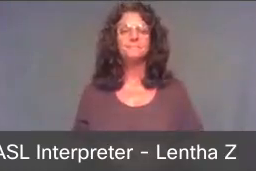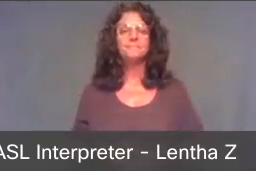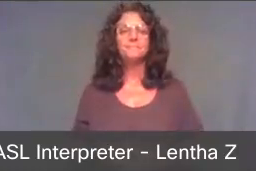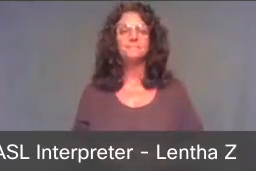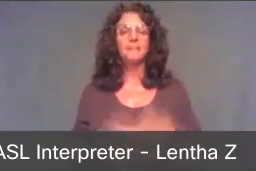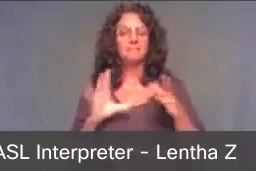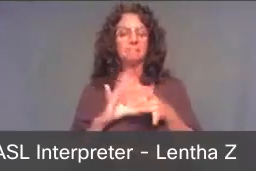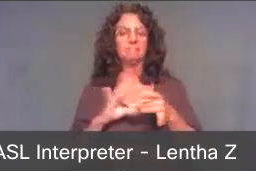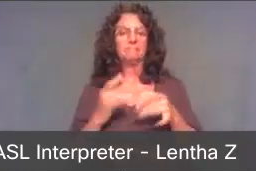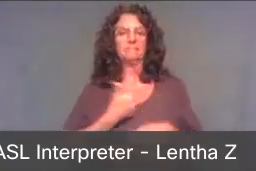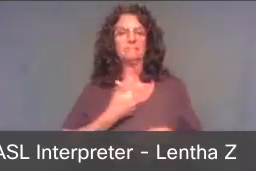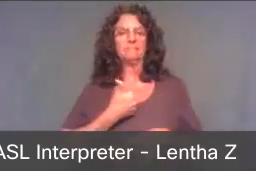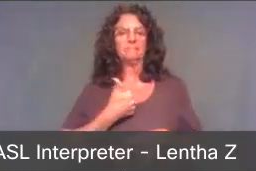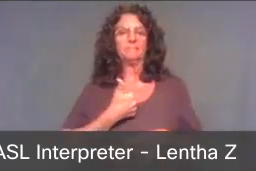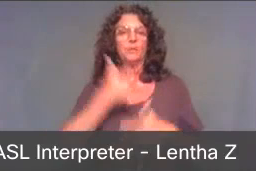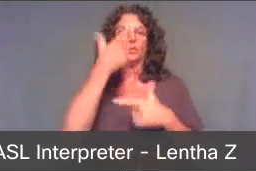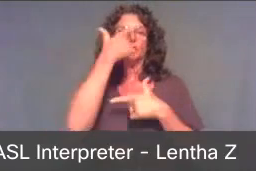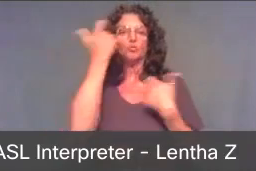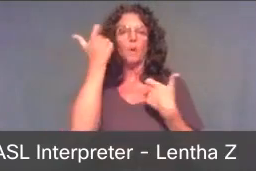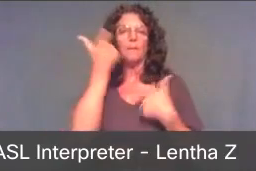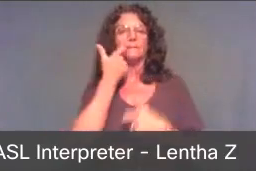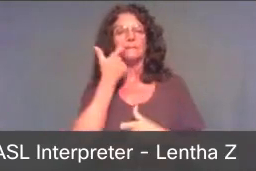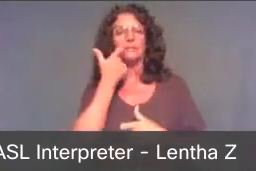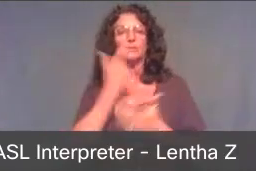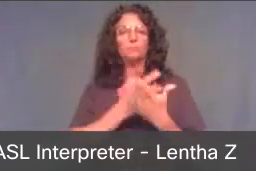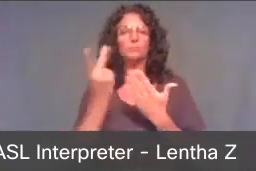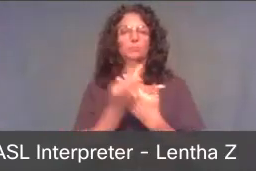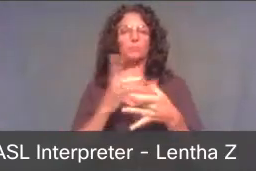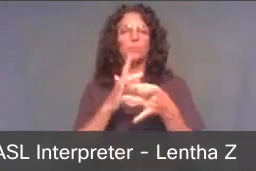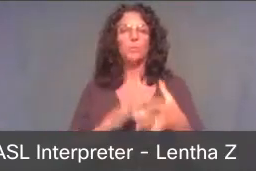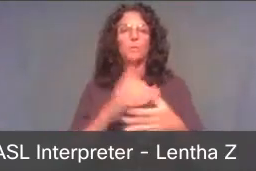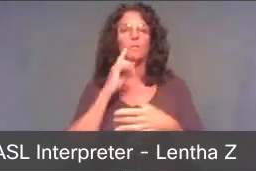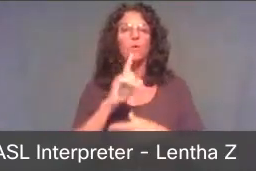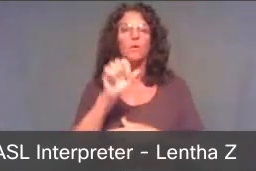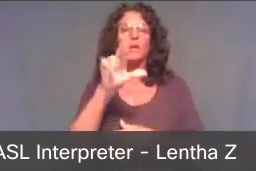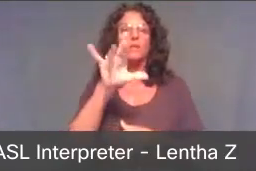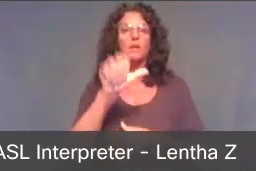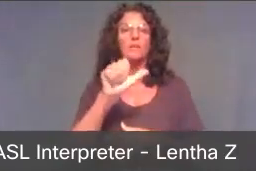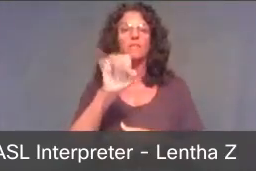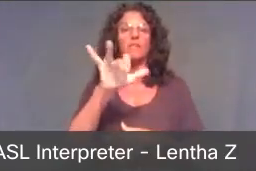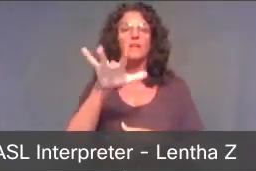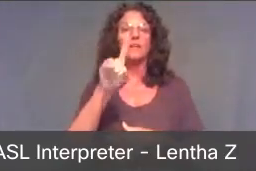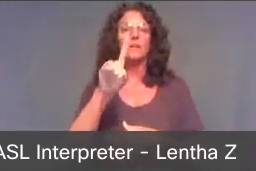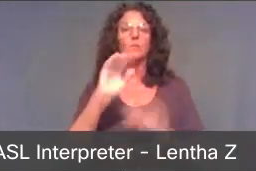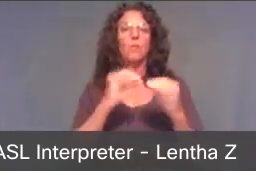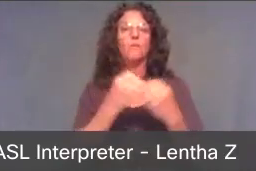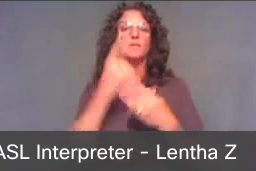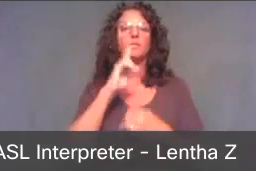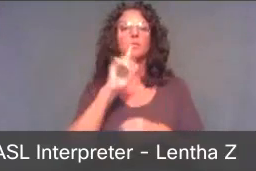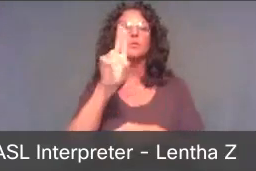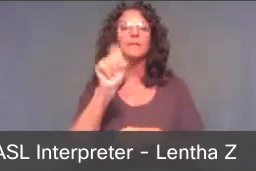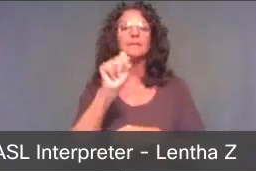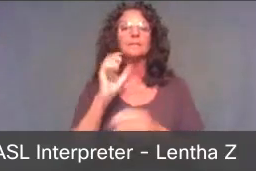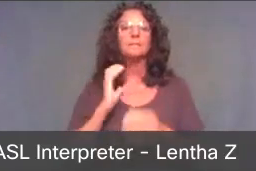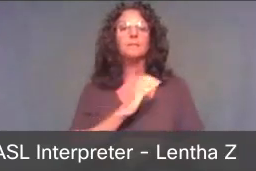bit about my background. I'm the Trauma and Addiction Program Coordinator for the Erie Field Office of the U.S. Committee for Refugees and